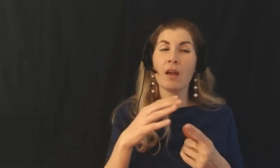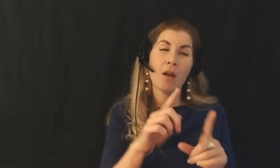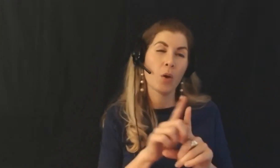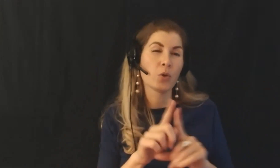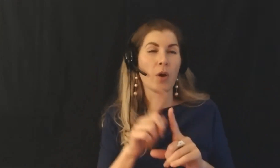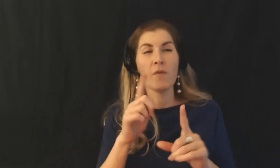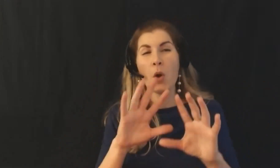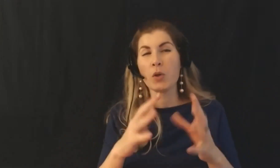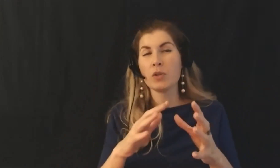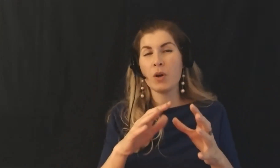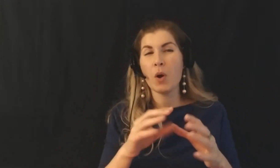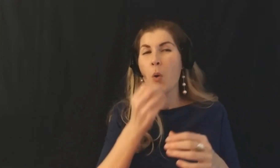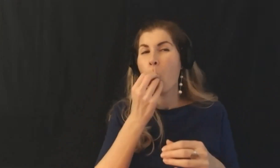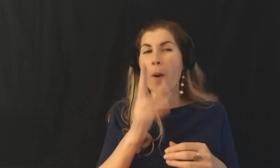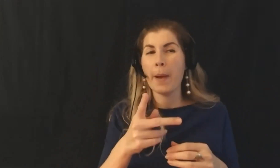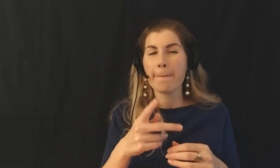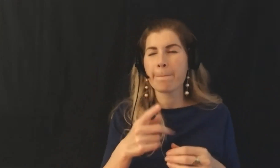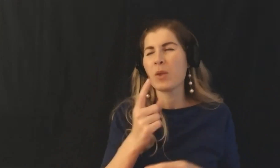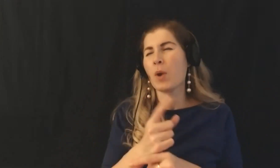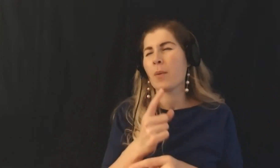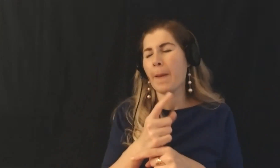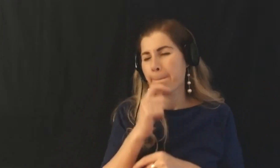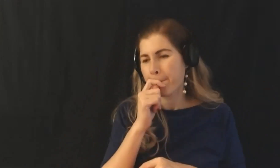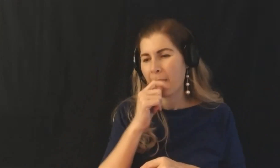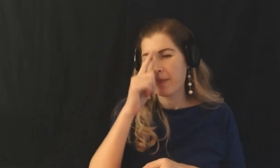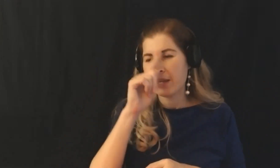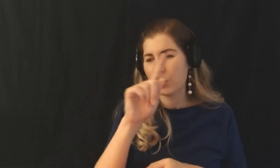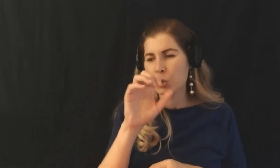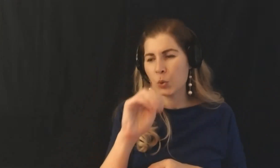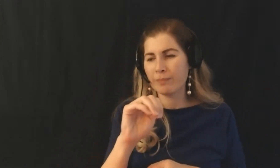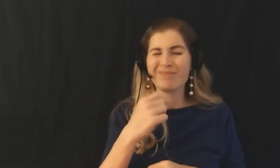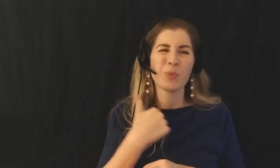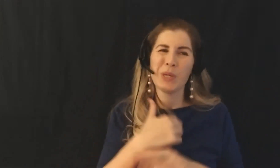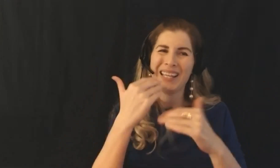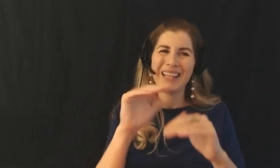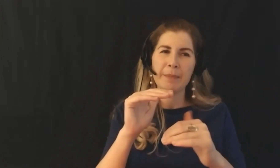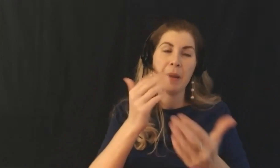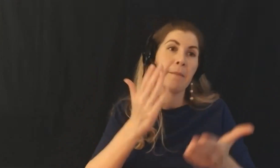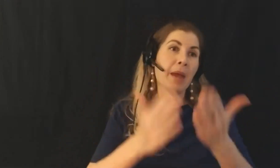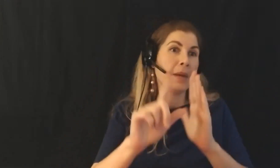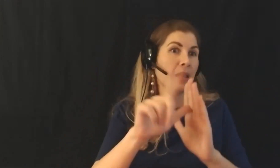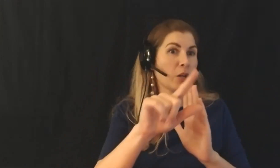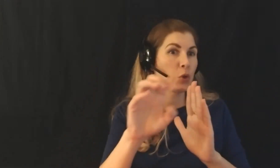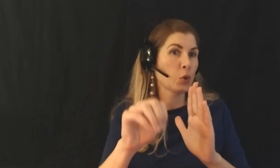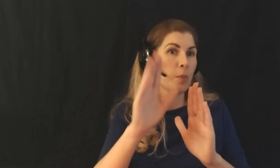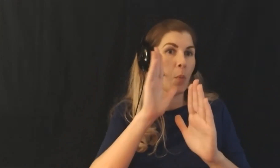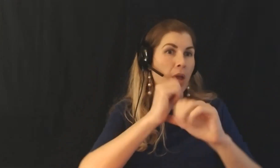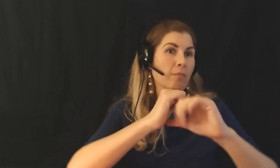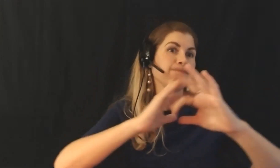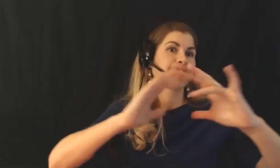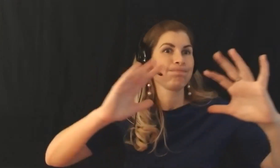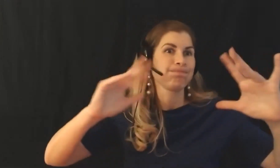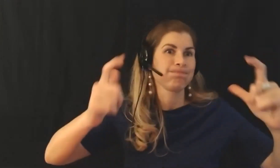warm-ups and stuff like that. Right, right. I think with Zoom, we're kind of limited. Maybe they'll expand it. Maybe that's something we could ask them. You know, they keep